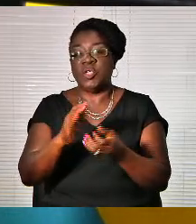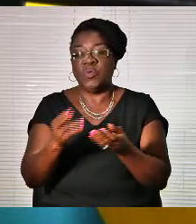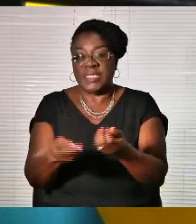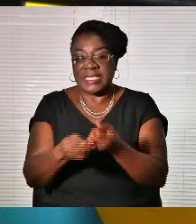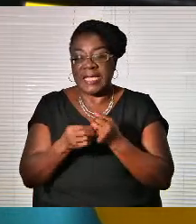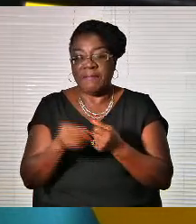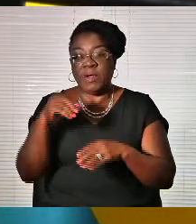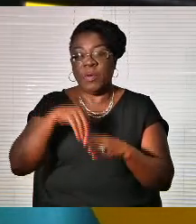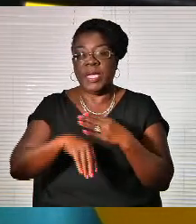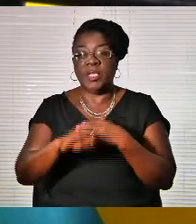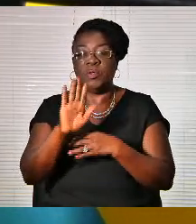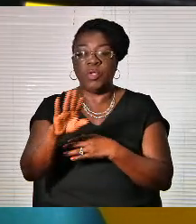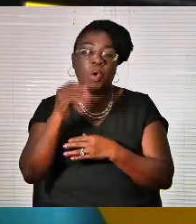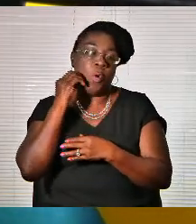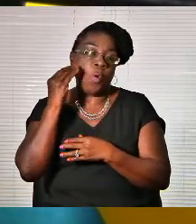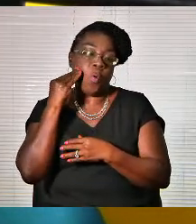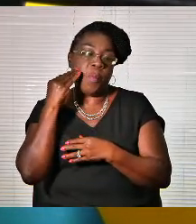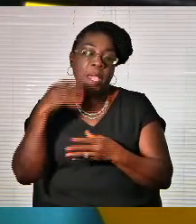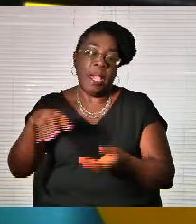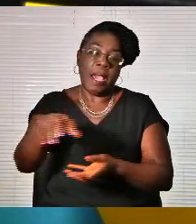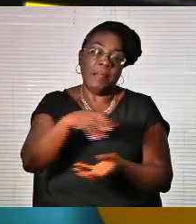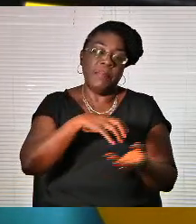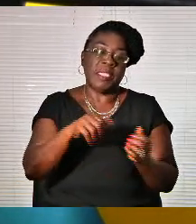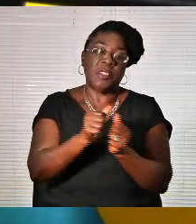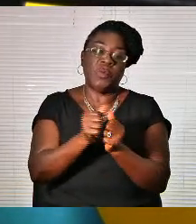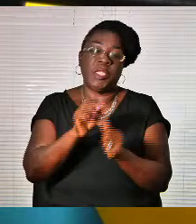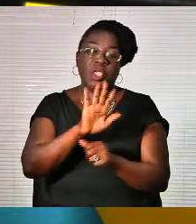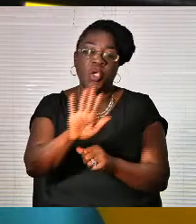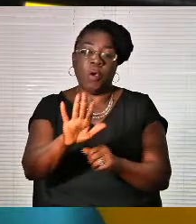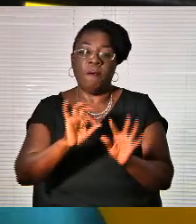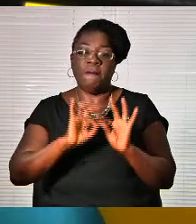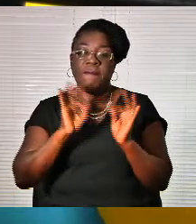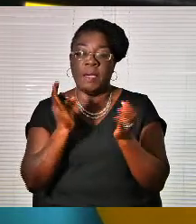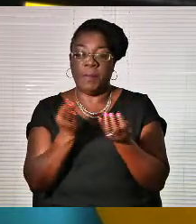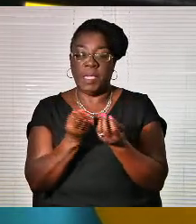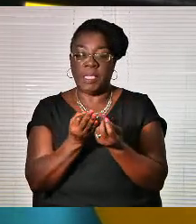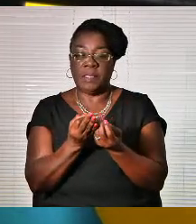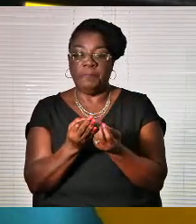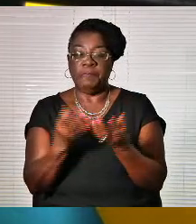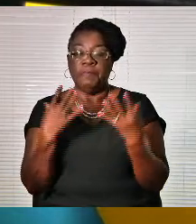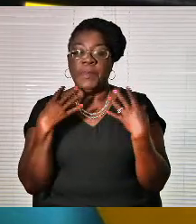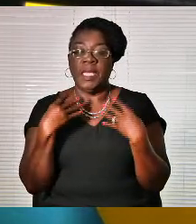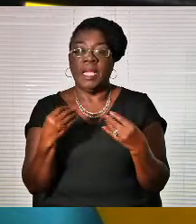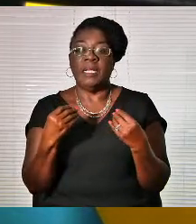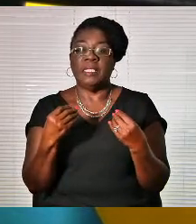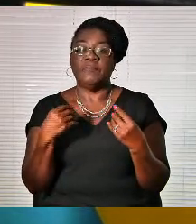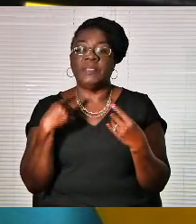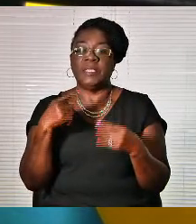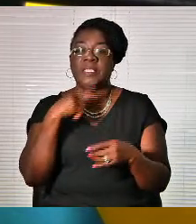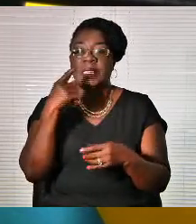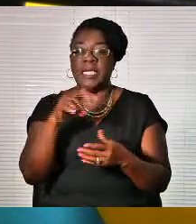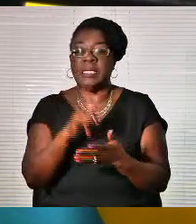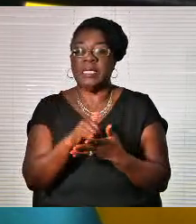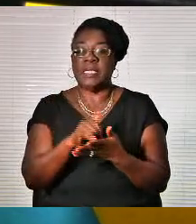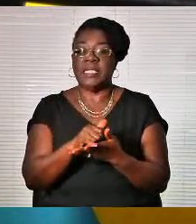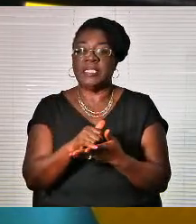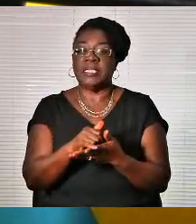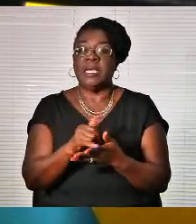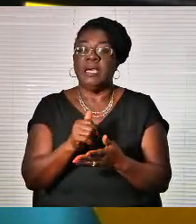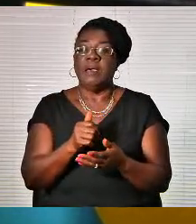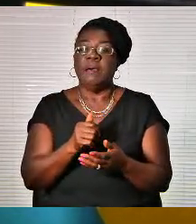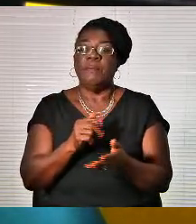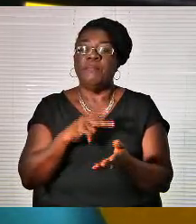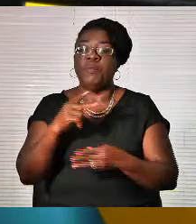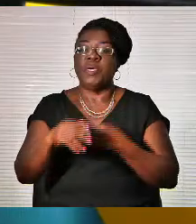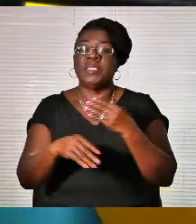home and interact with your family members. Health officials have intimated that this whole process will